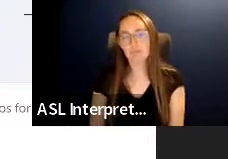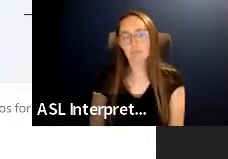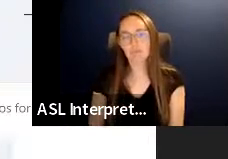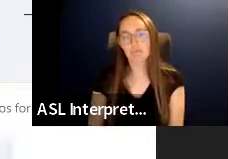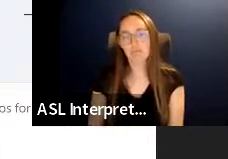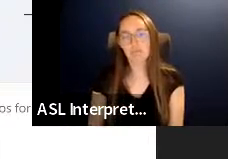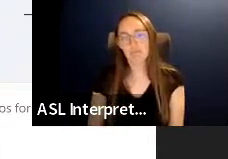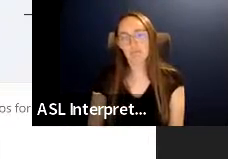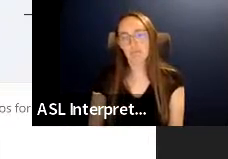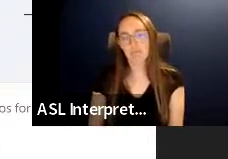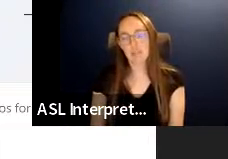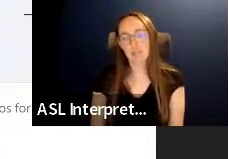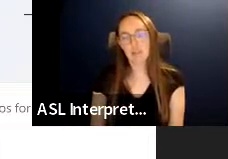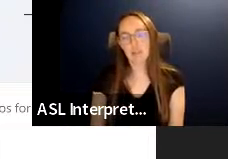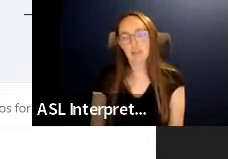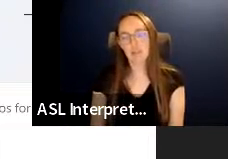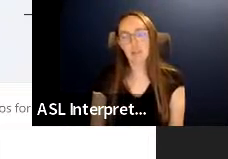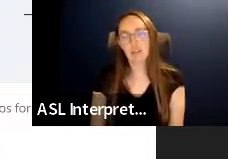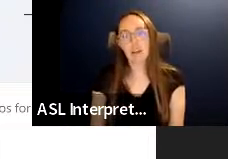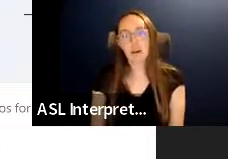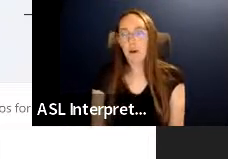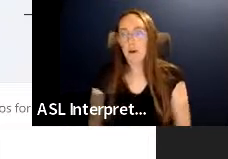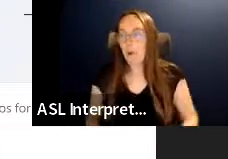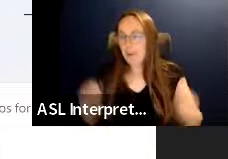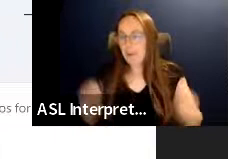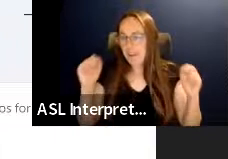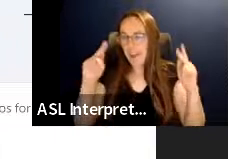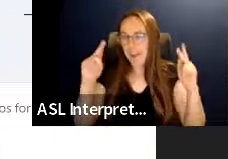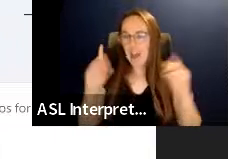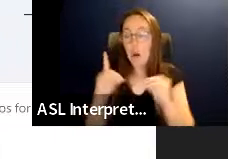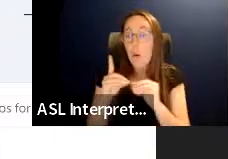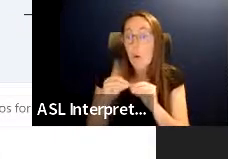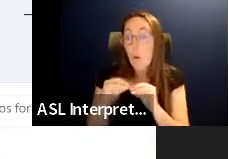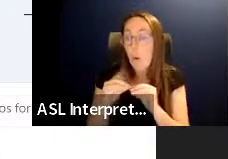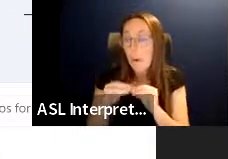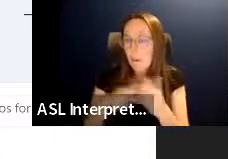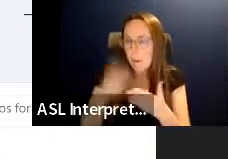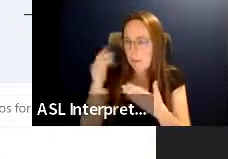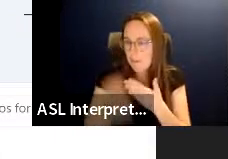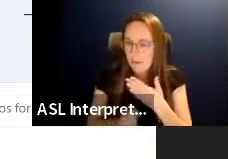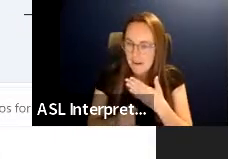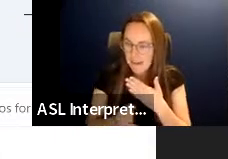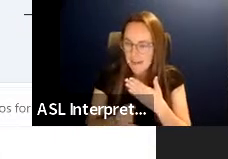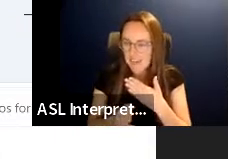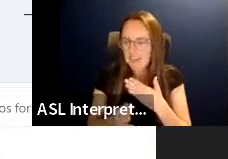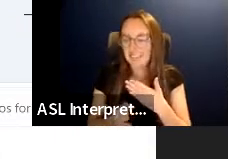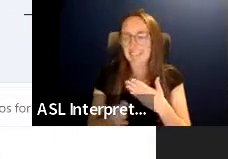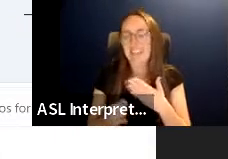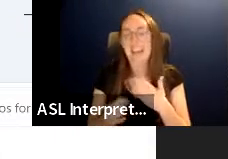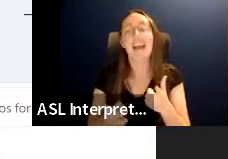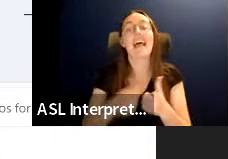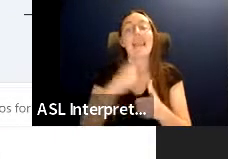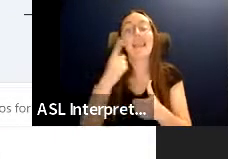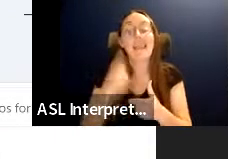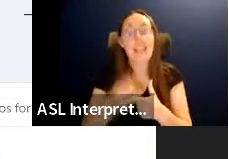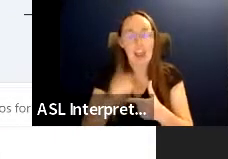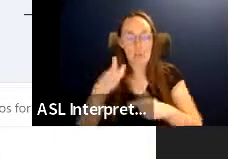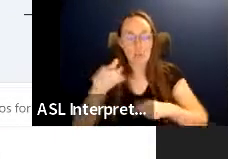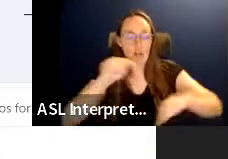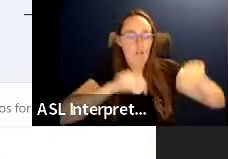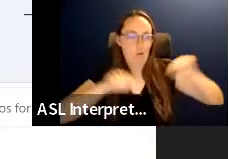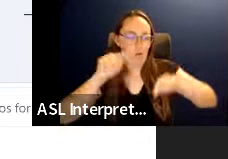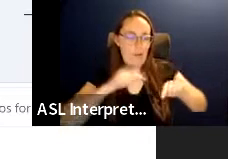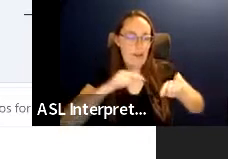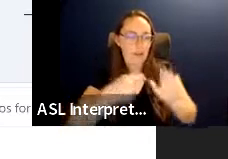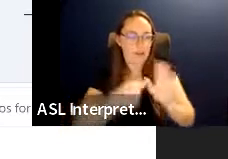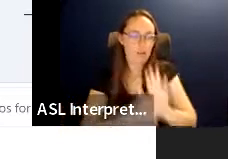All right. Ah, we have one more project. And then I want to go back and show you some more